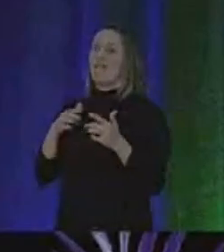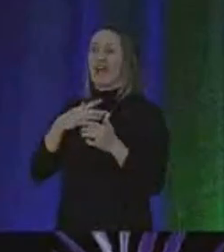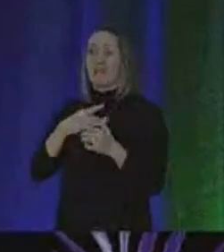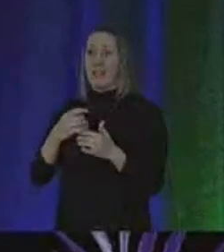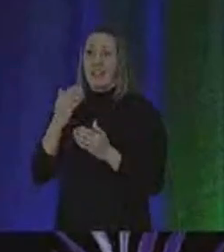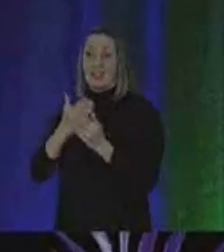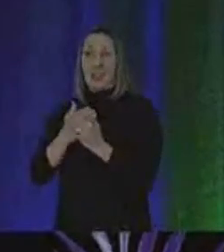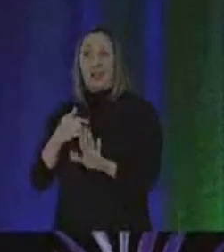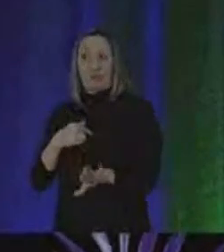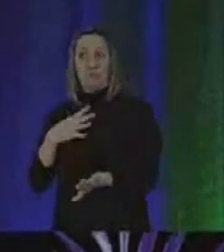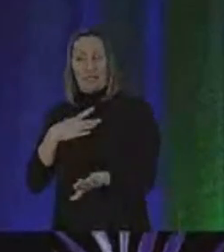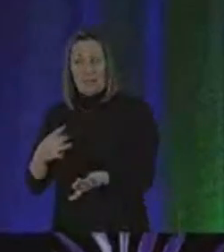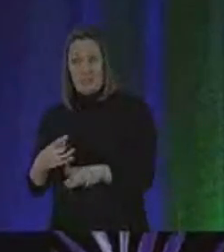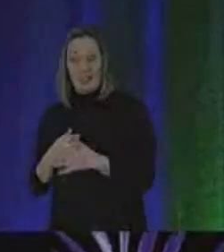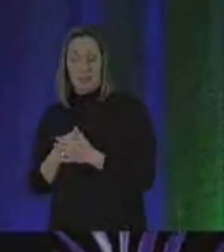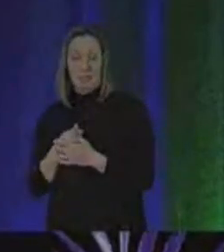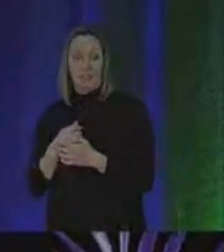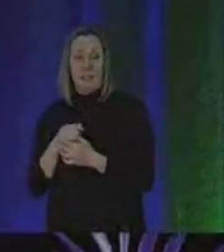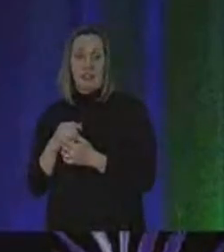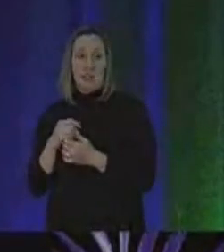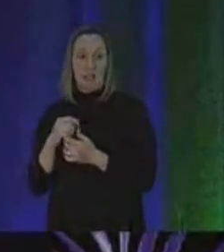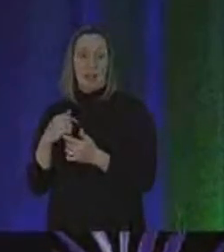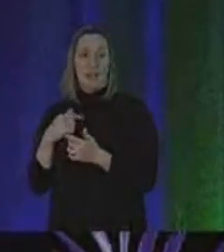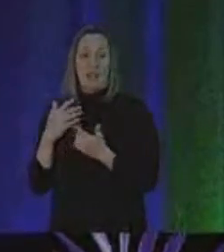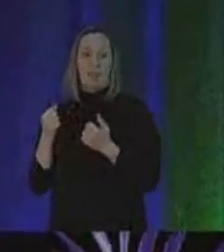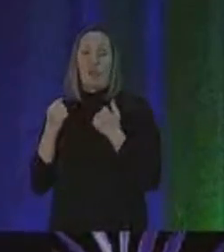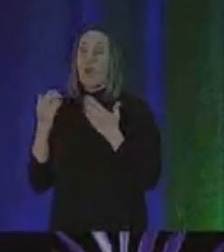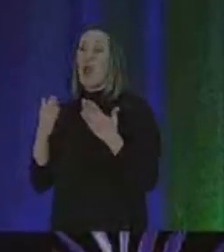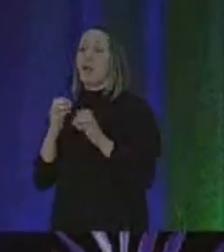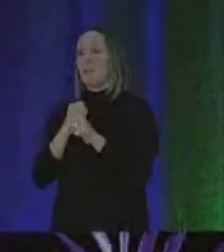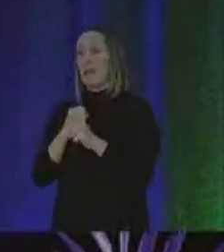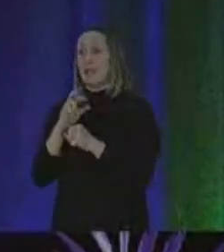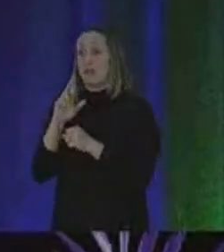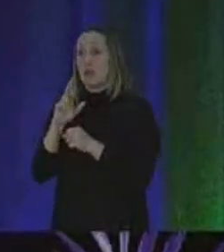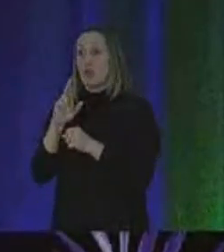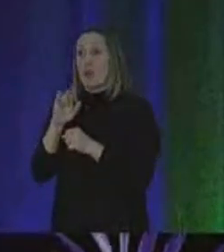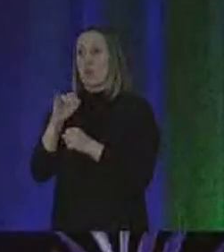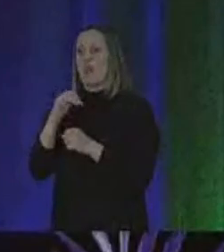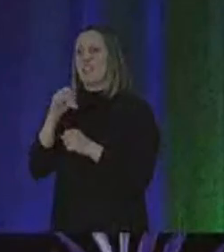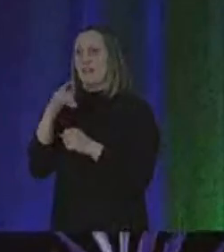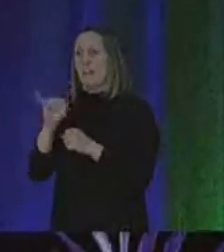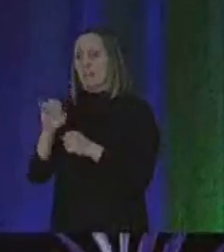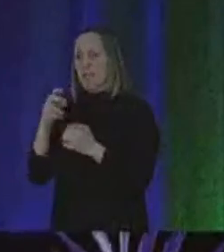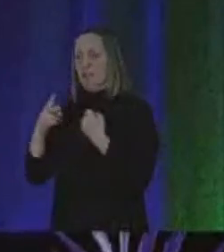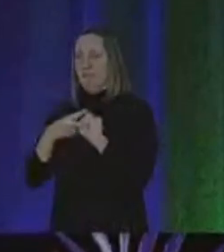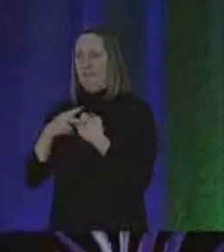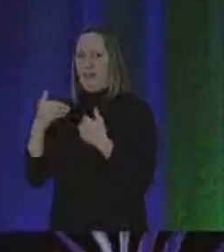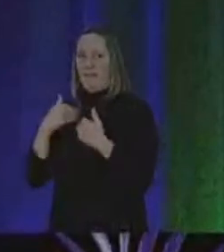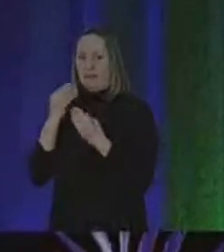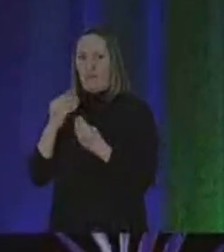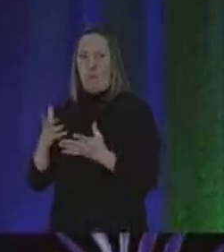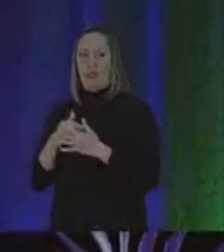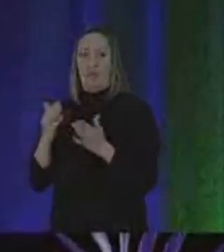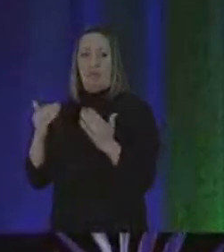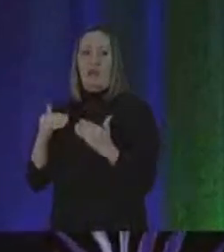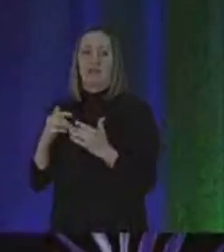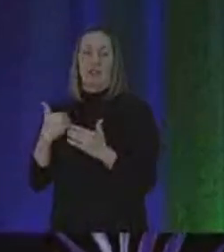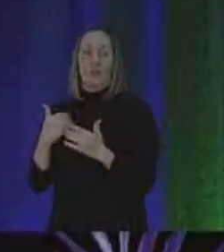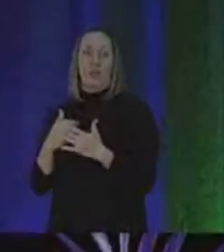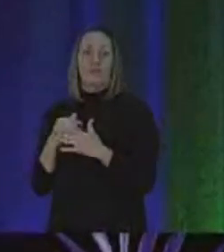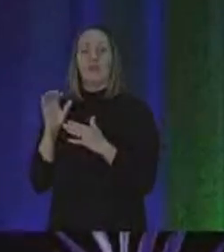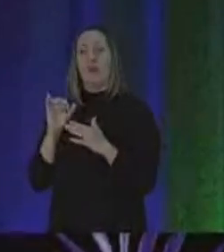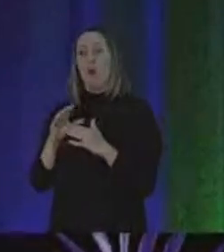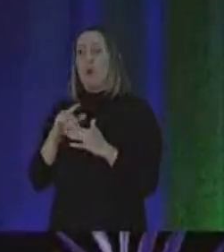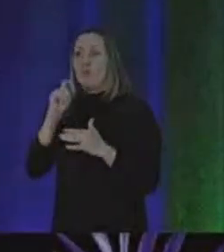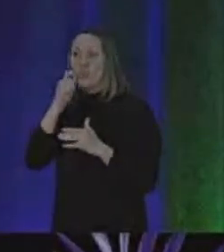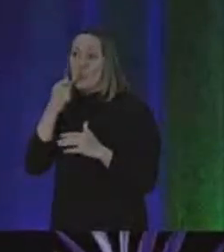did, then I'm going to go ahead and create a recipe to have that information in there. And then next up, you have things like, oh, there's some